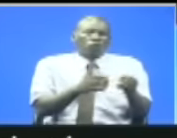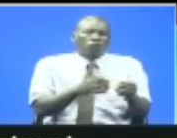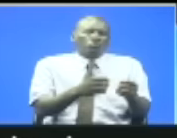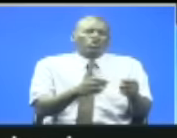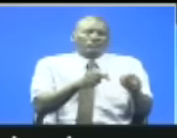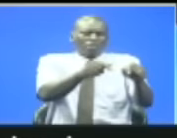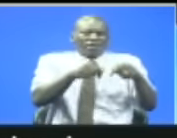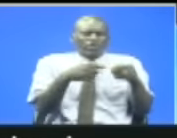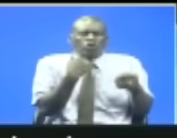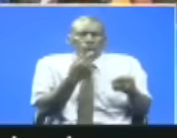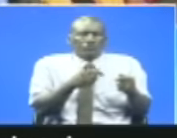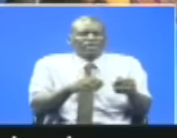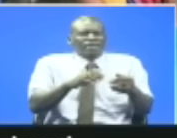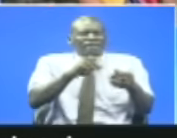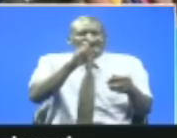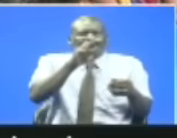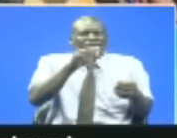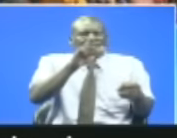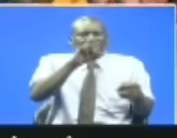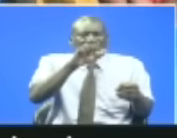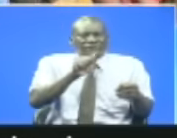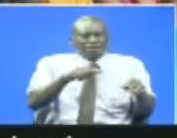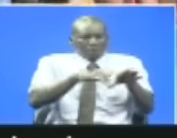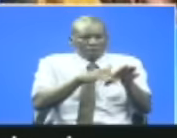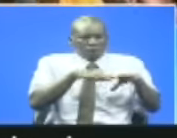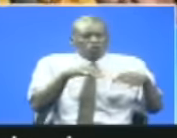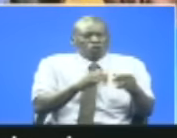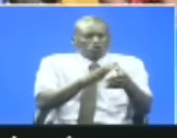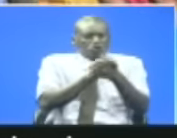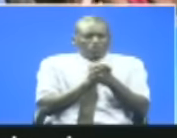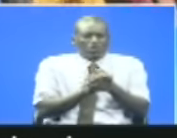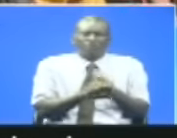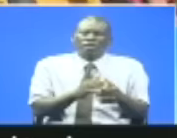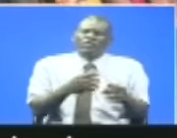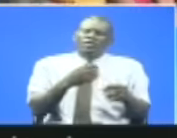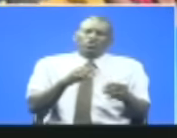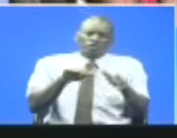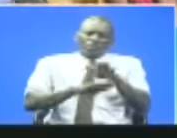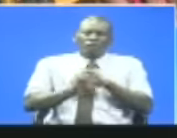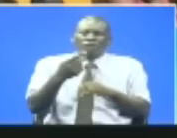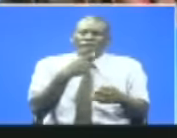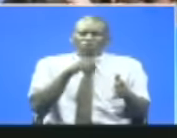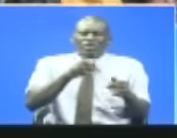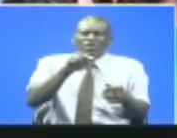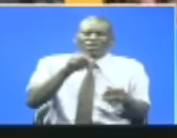Or is it Jubilee that wants it? The deputy president's argument is that NASA is so confused they can't name a candidate.